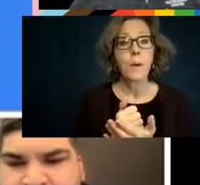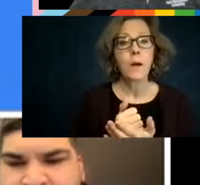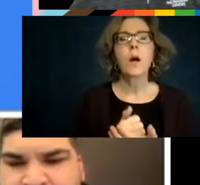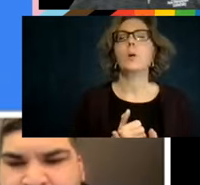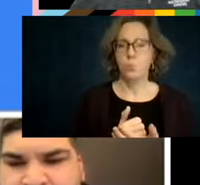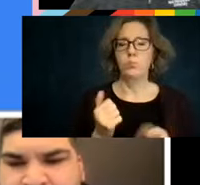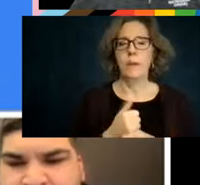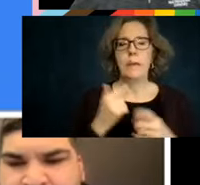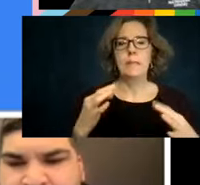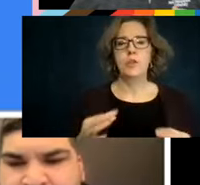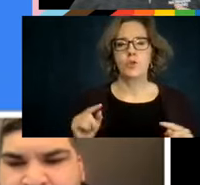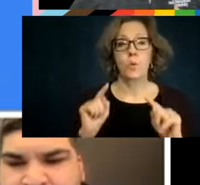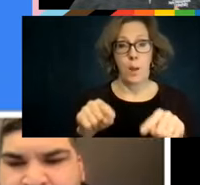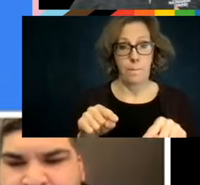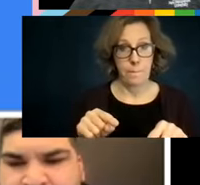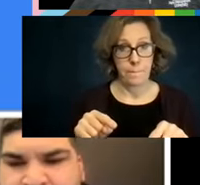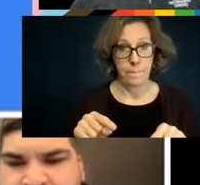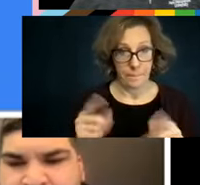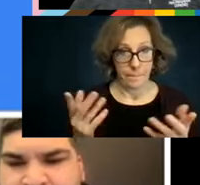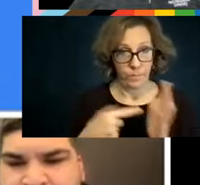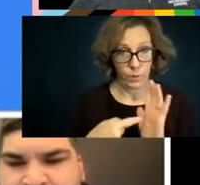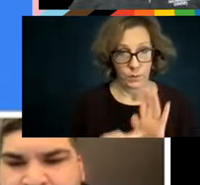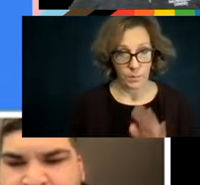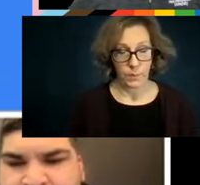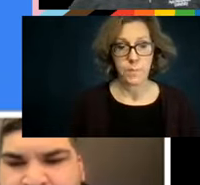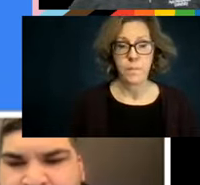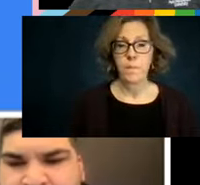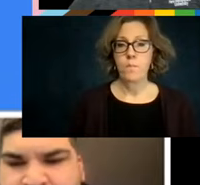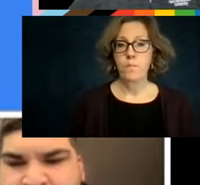making this. And I, for once,